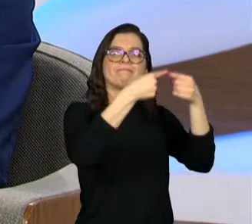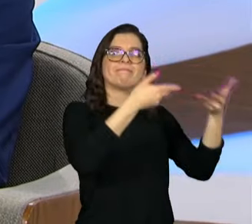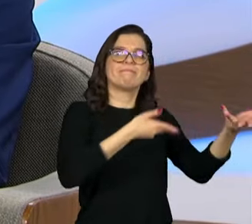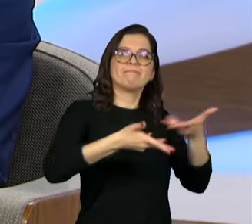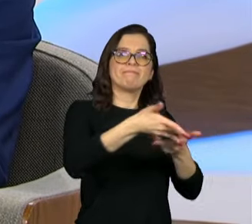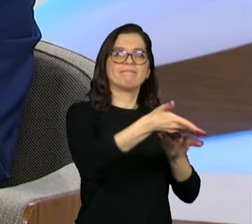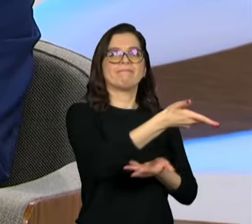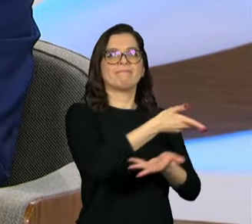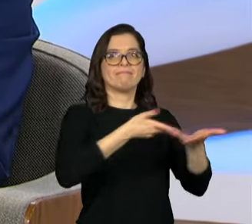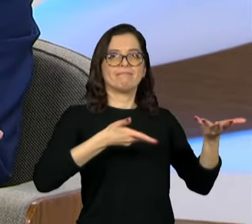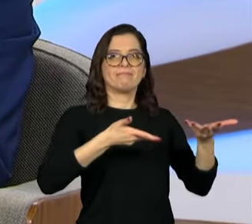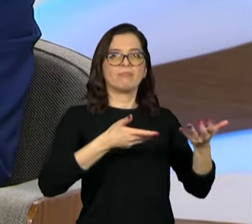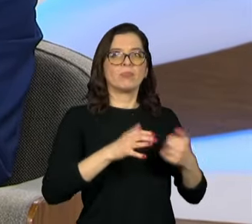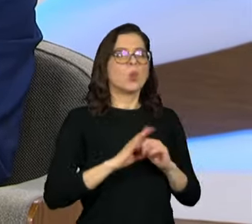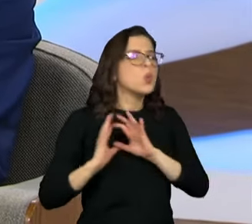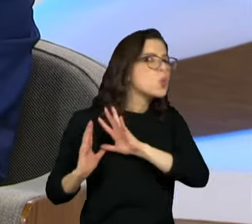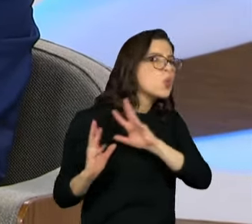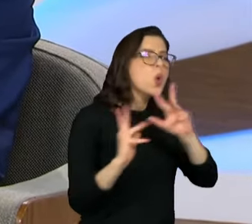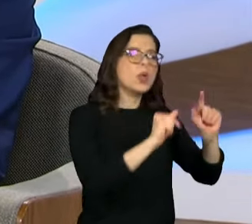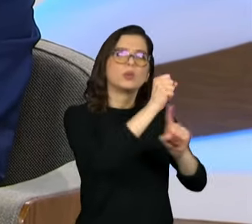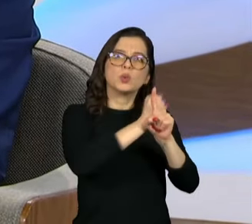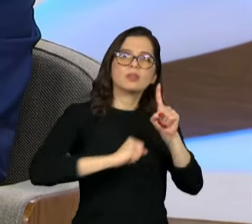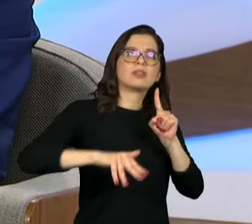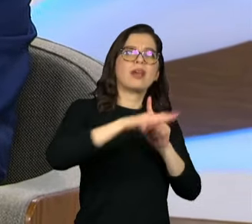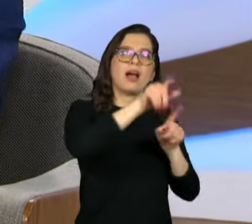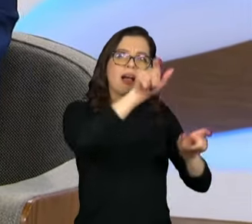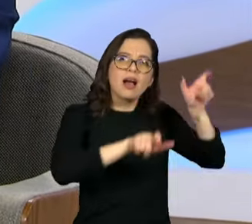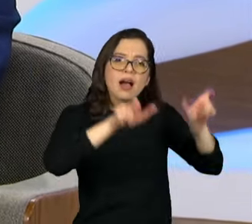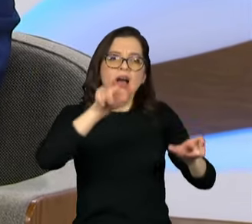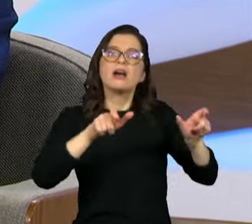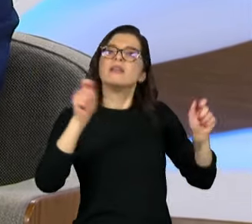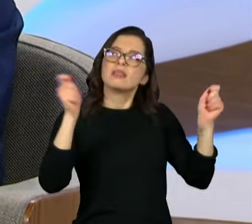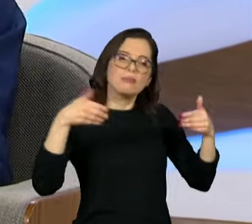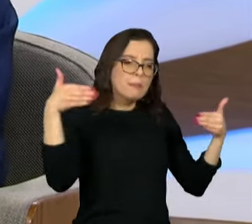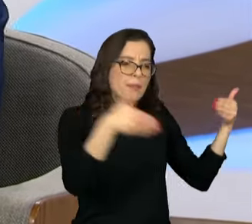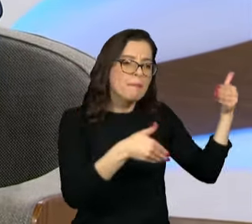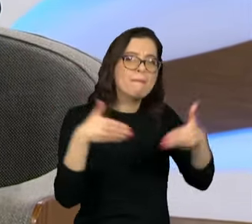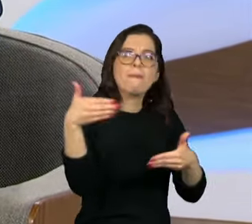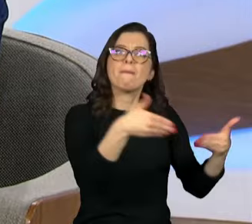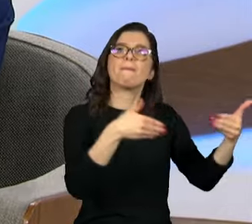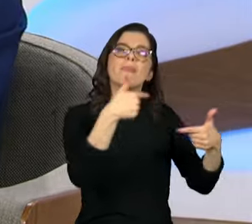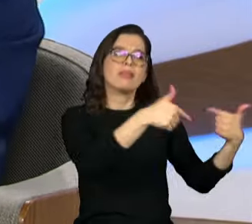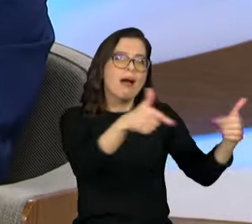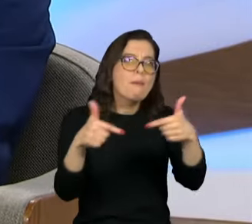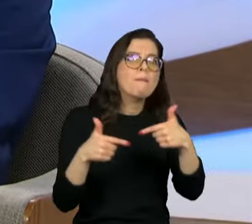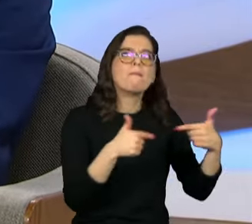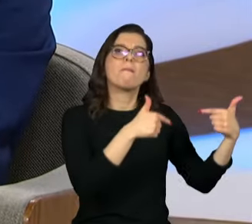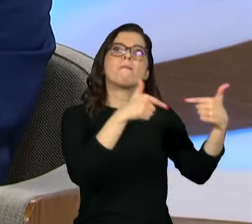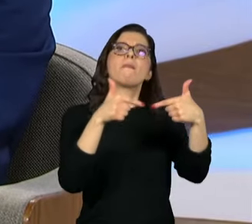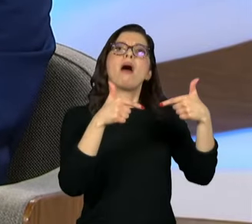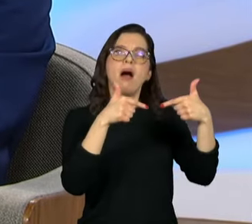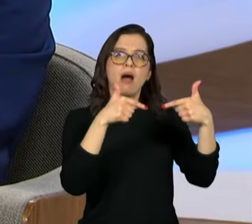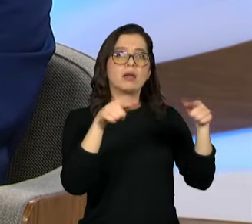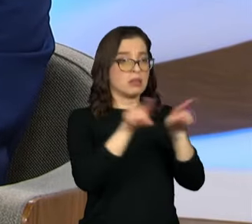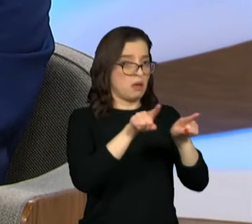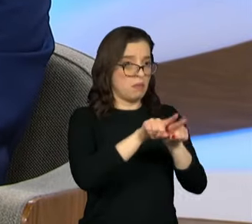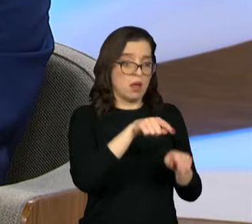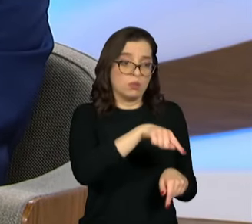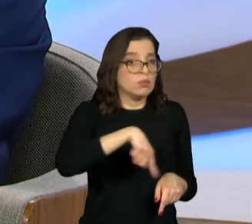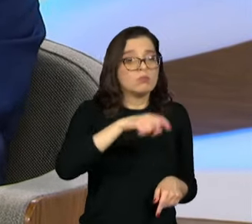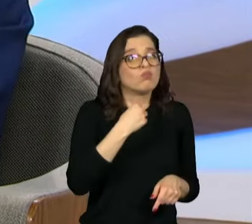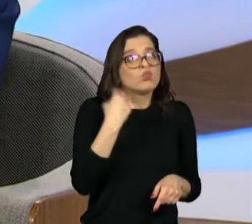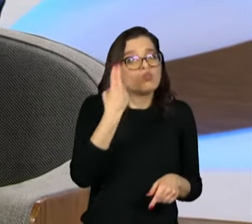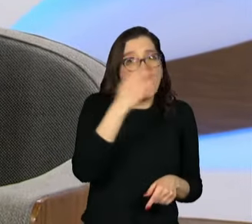education throughout the civil society so that it's accessible, including those who don't go